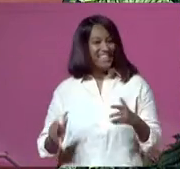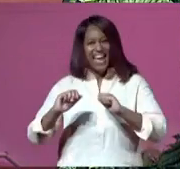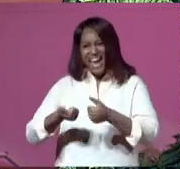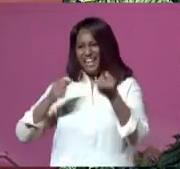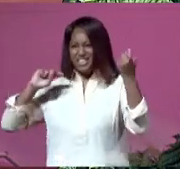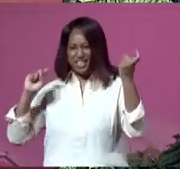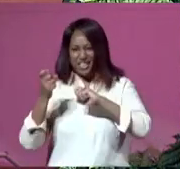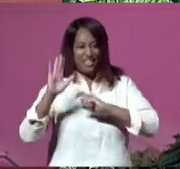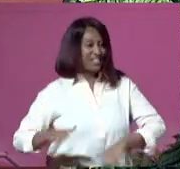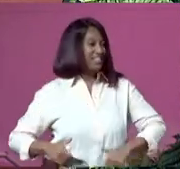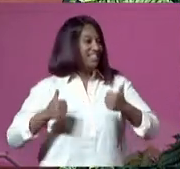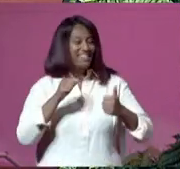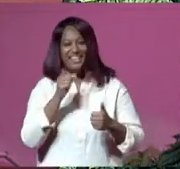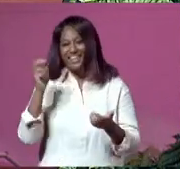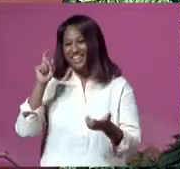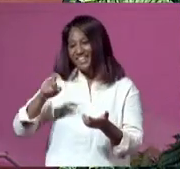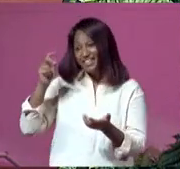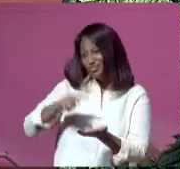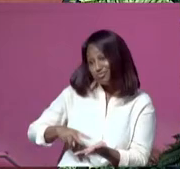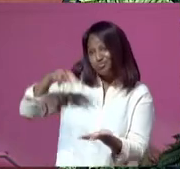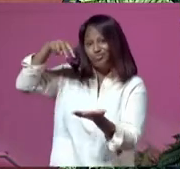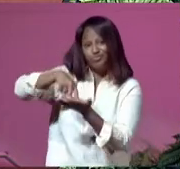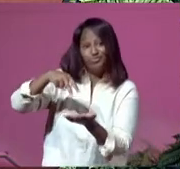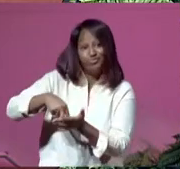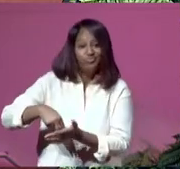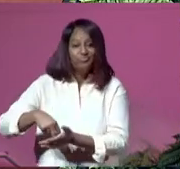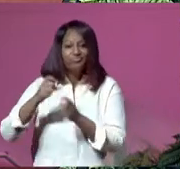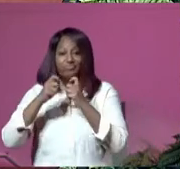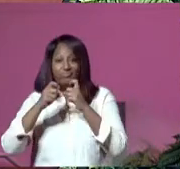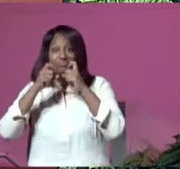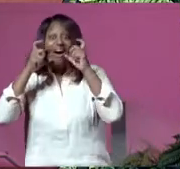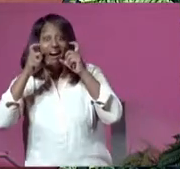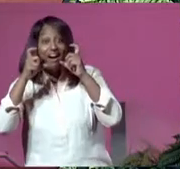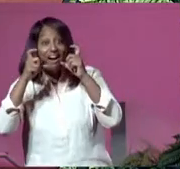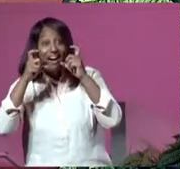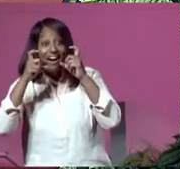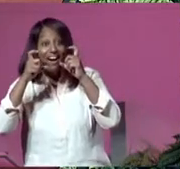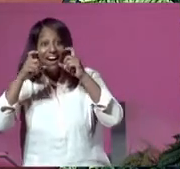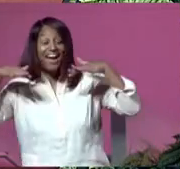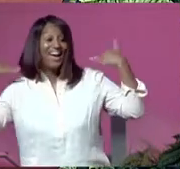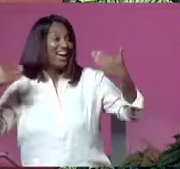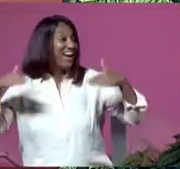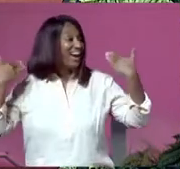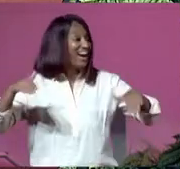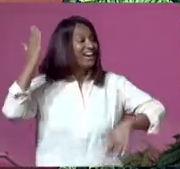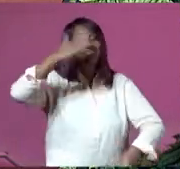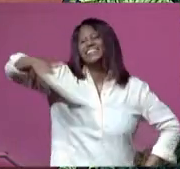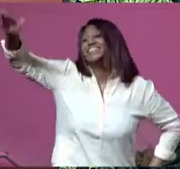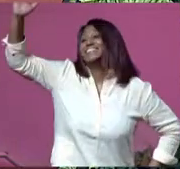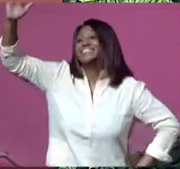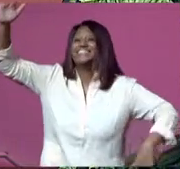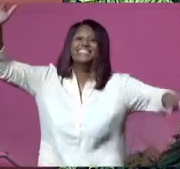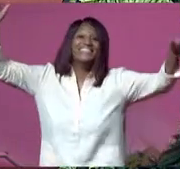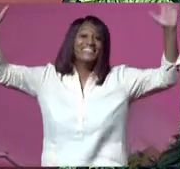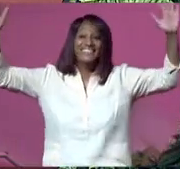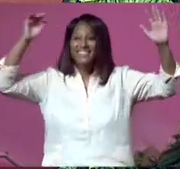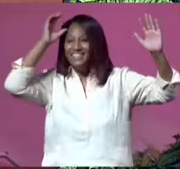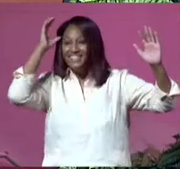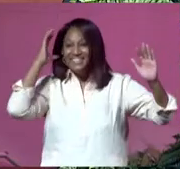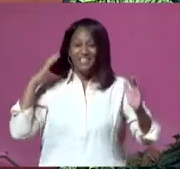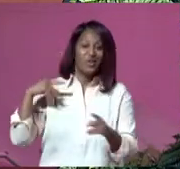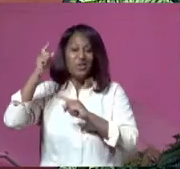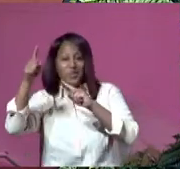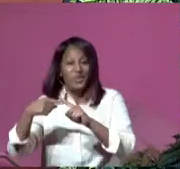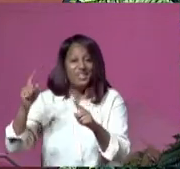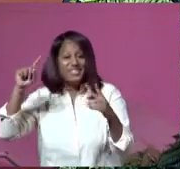you to stand on your feet. I ain't gonna have to tell you to open up your mouth. I'm not gonna have to tell you to lift up your hand, because when you